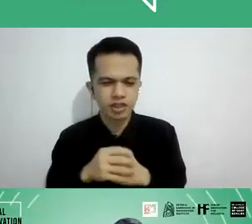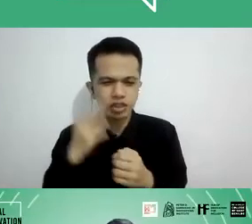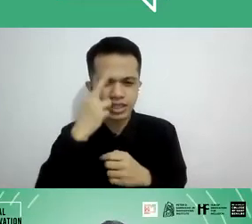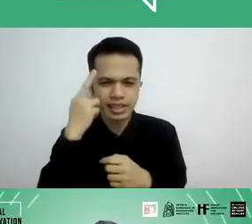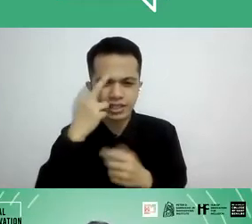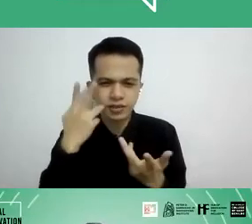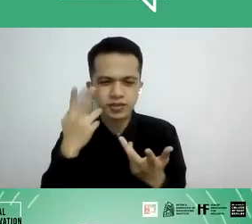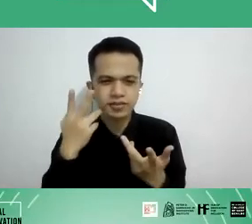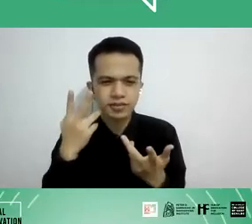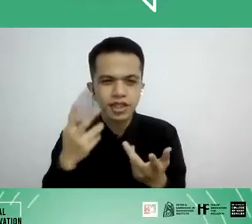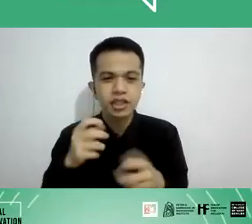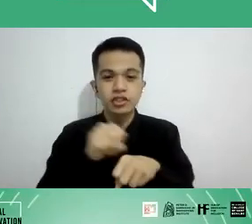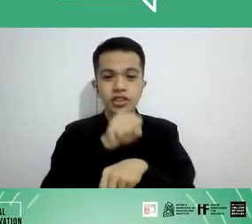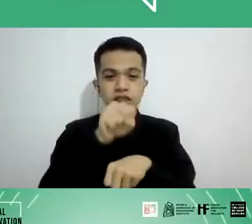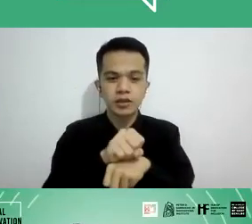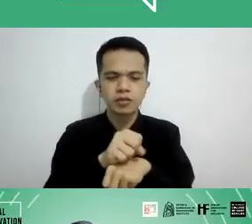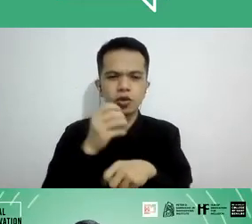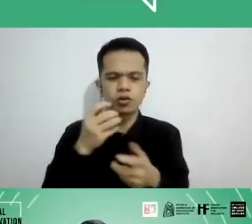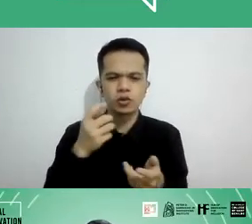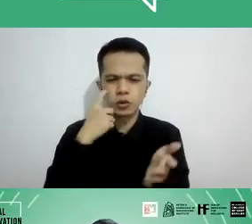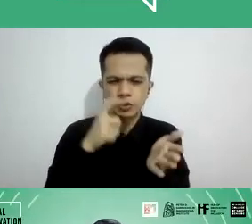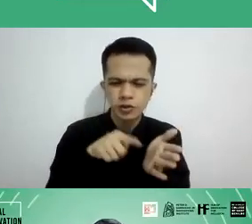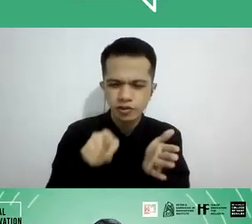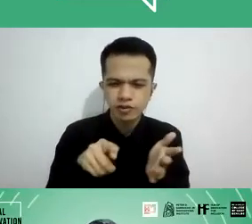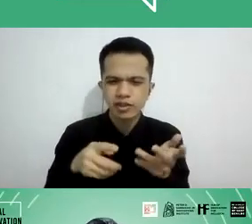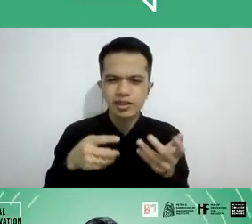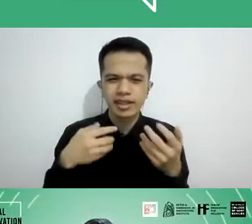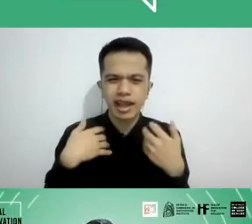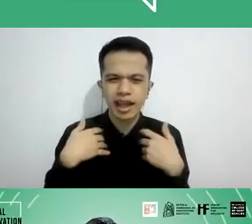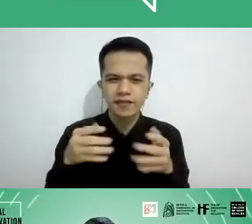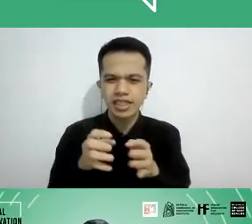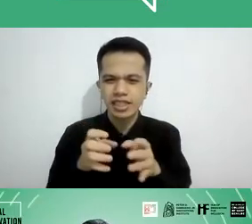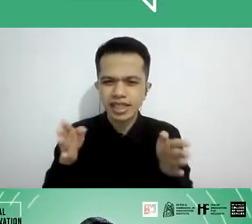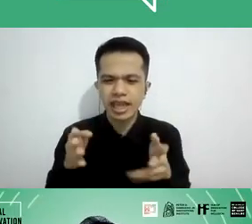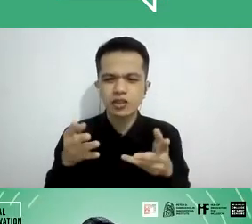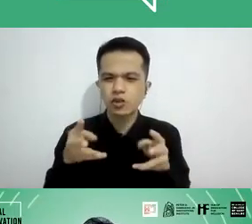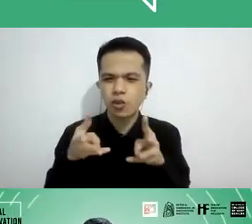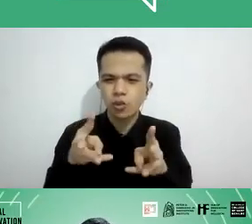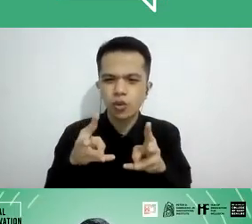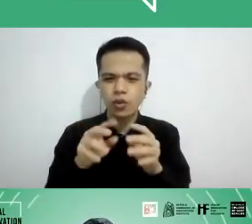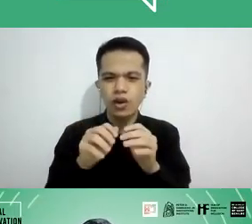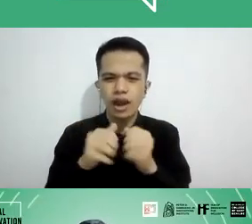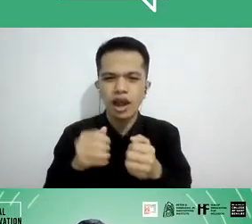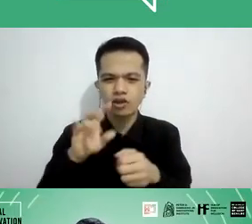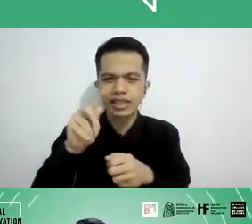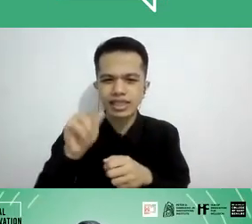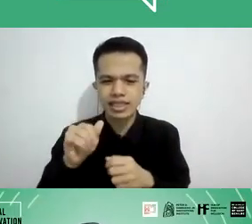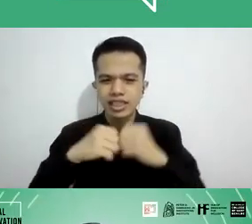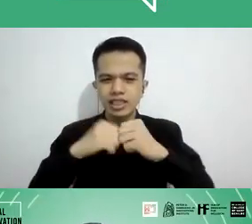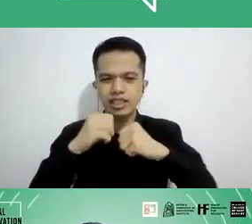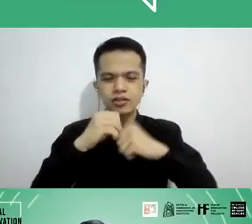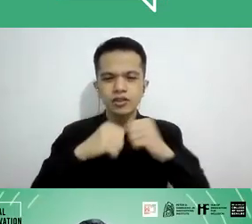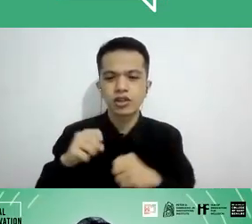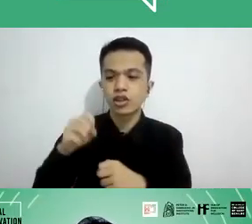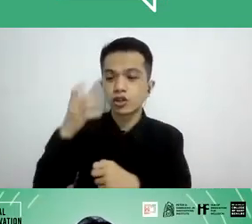this is because Singapore determined that with its kind of size, with its space, with the way that the city is structured, smart